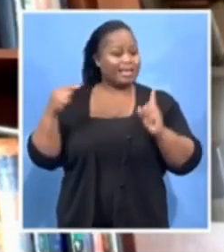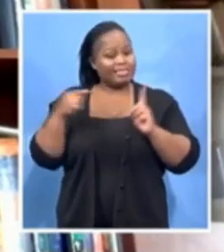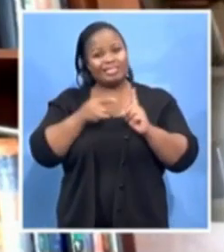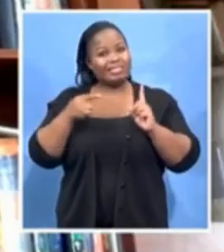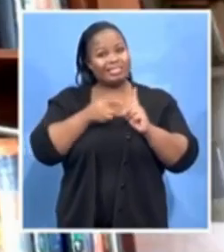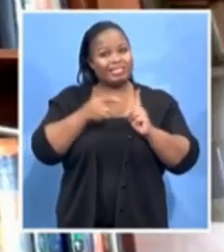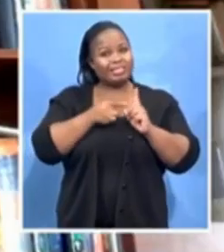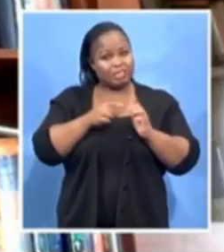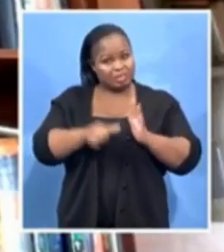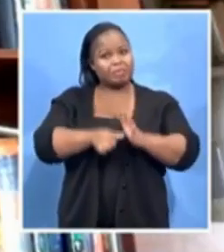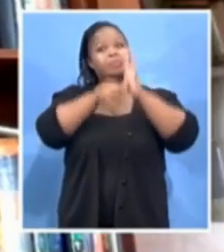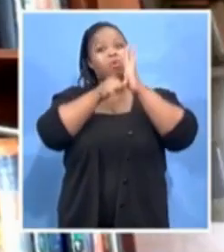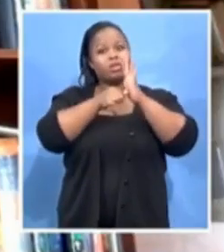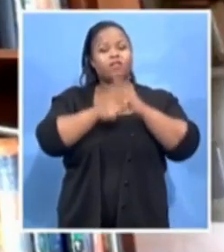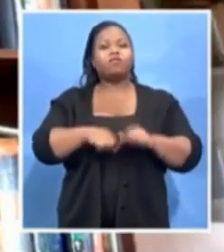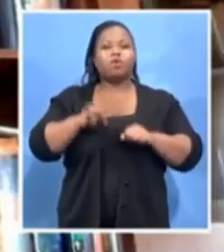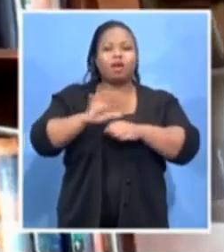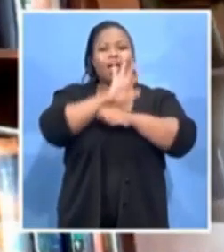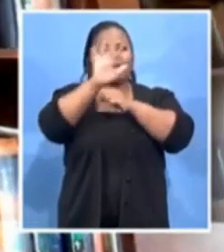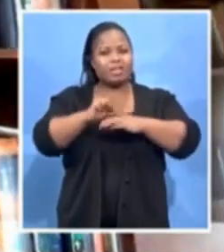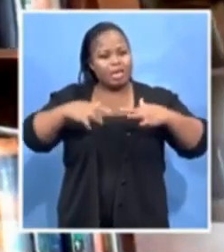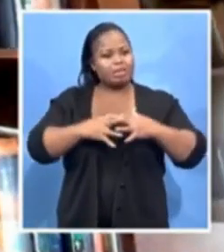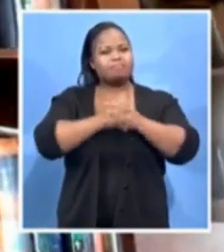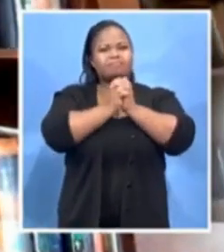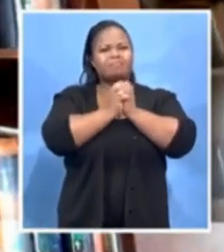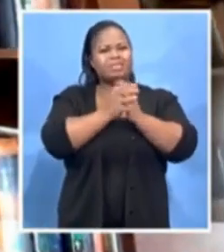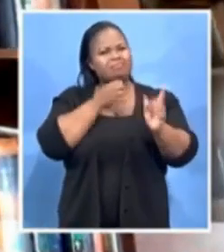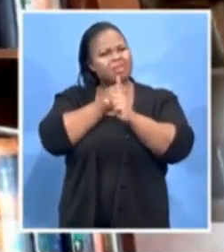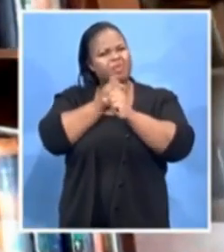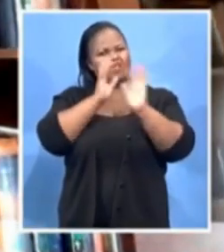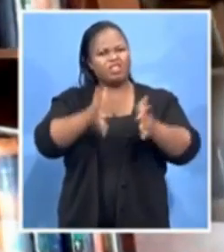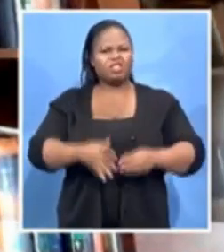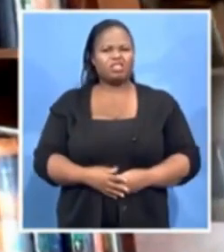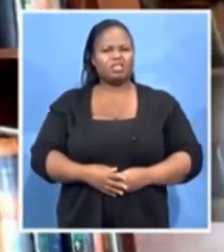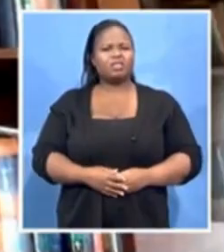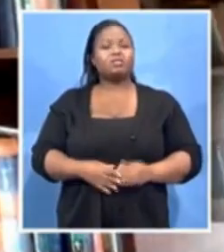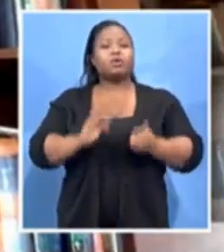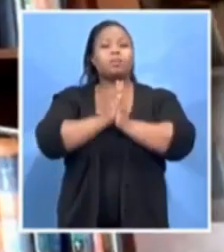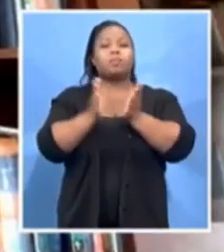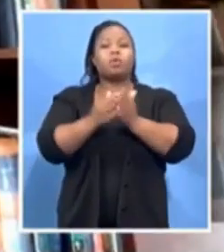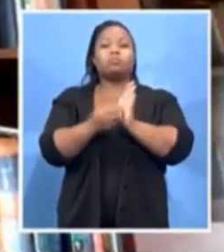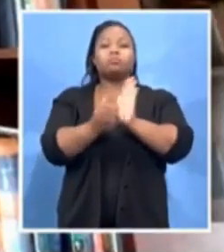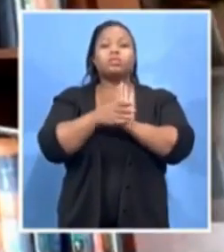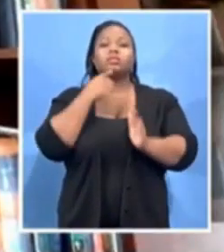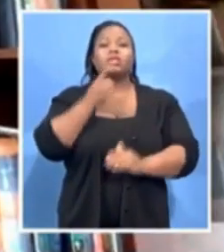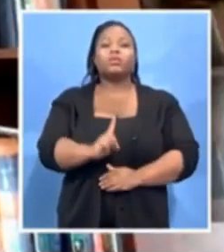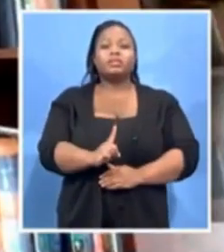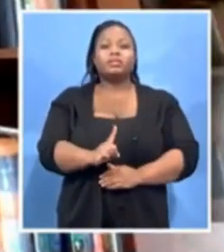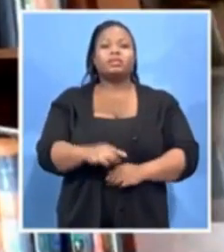Pan-Africanism. The Osagie writes a book, Neo-Colonialism, the Last Stage of